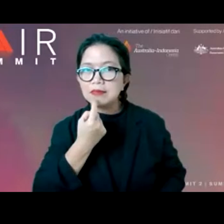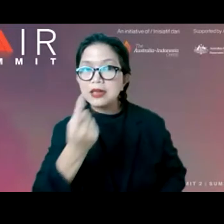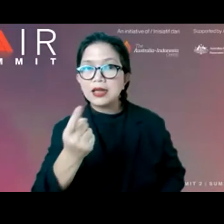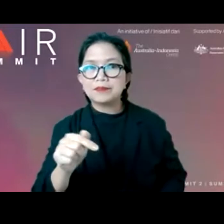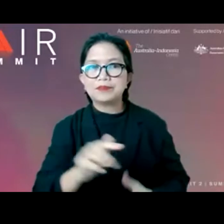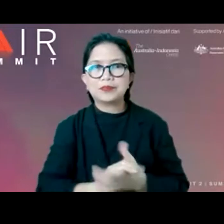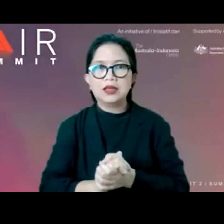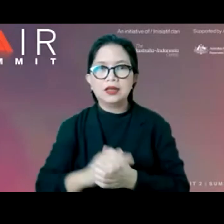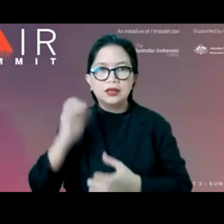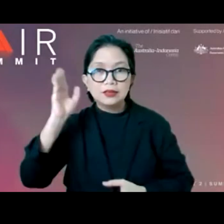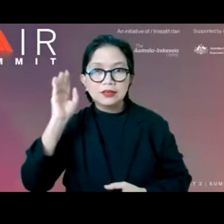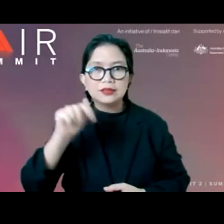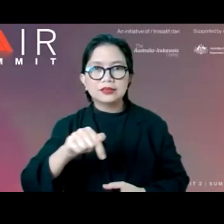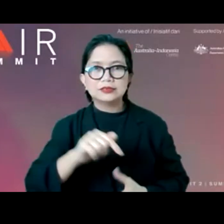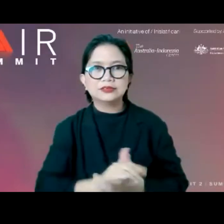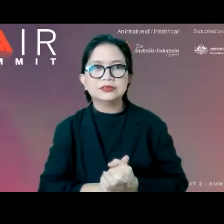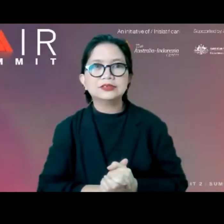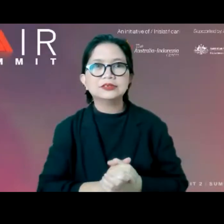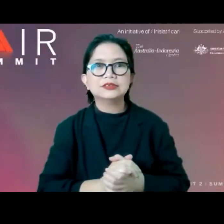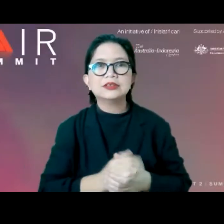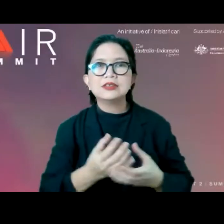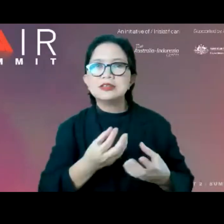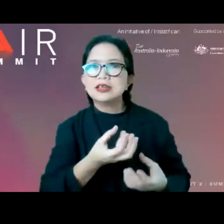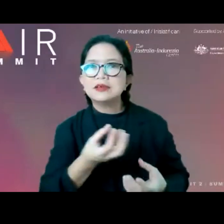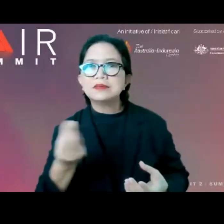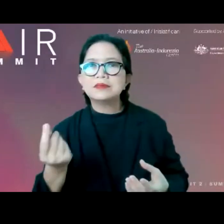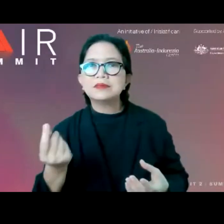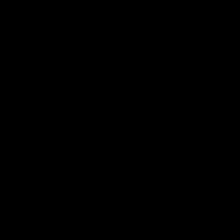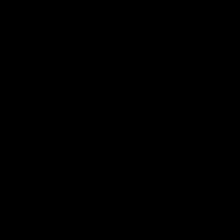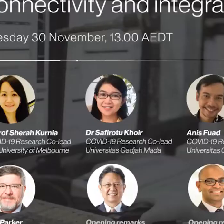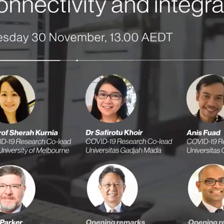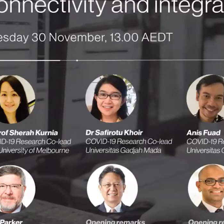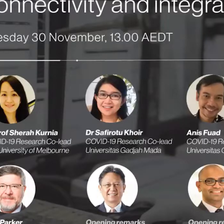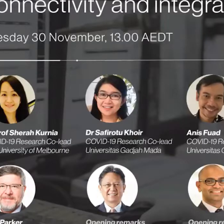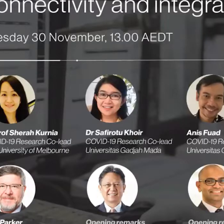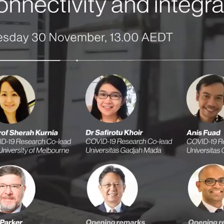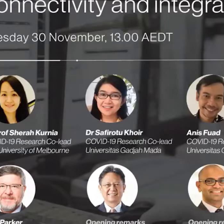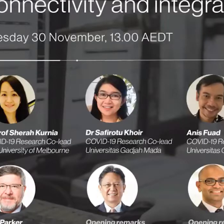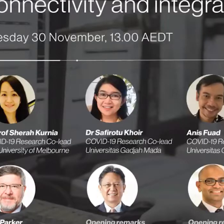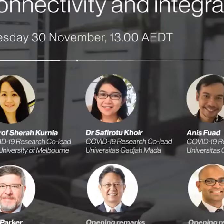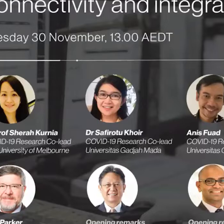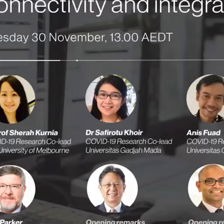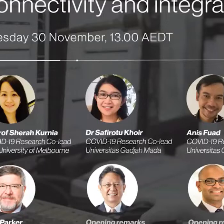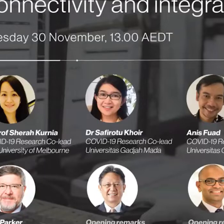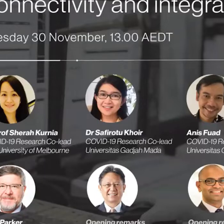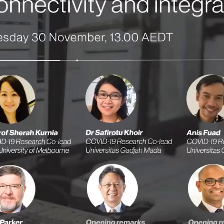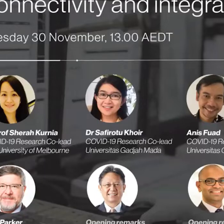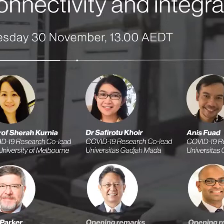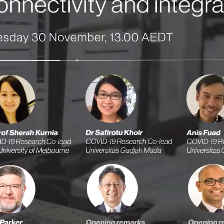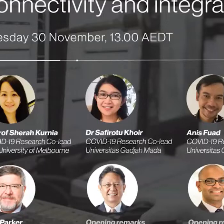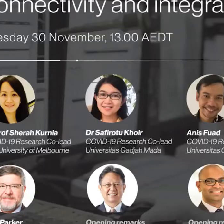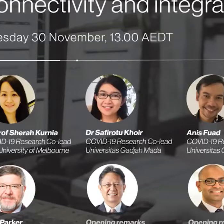from the University of Melbourne, Safira Koi from the Universitas Gadjah Mada, I keep saying that wrong, I'm so